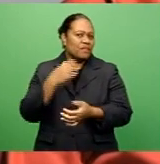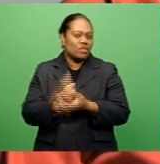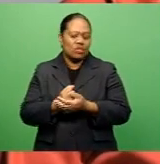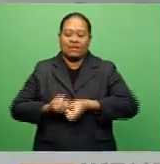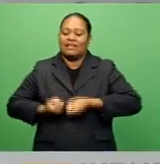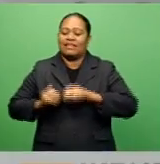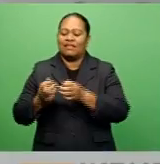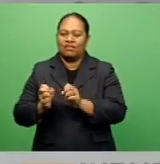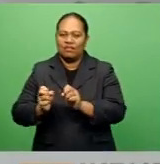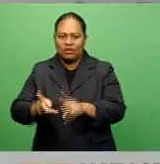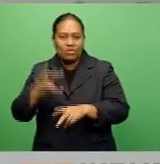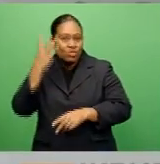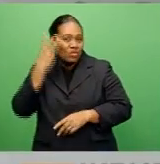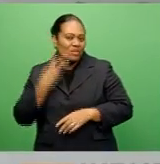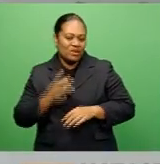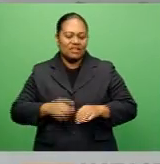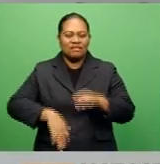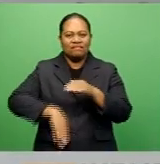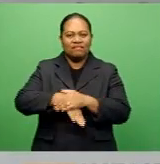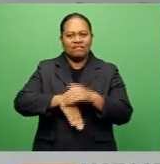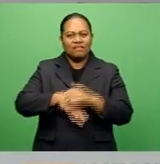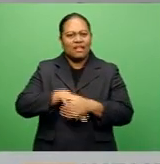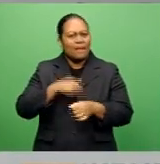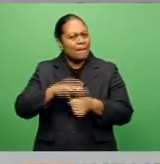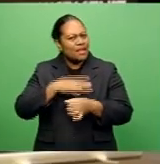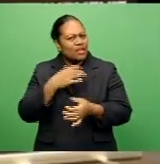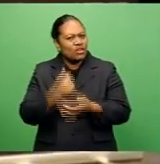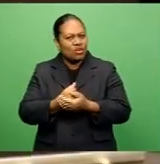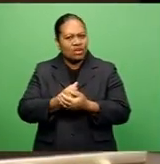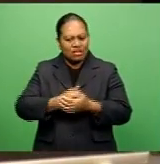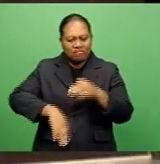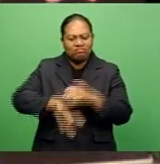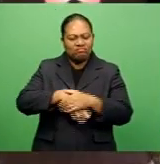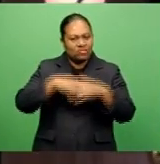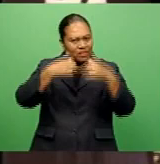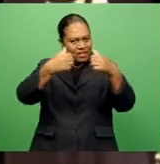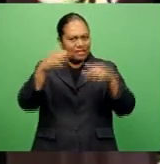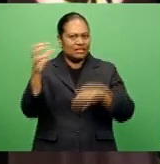opportunity to the women's football and making sure Women's Super League will be a success.